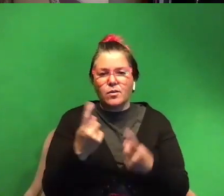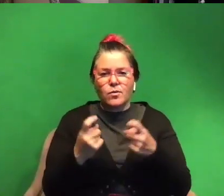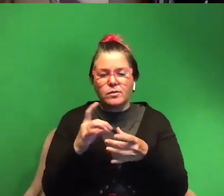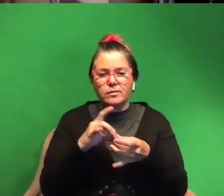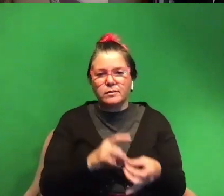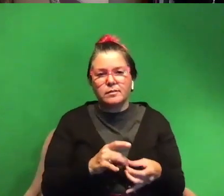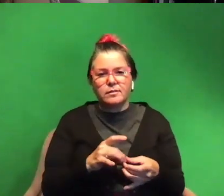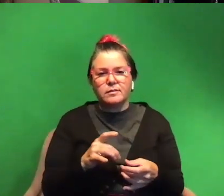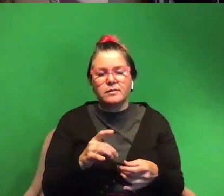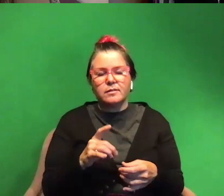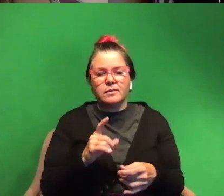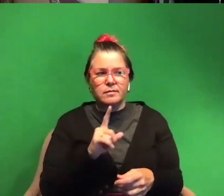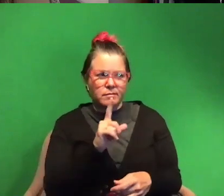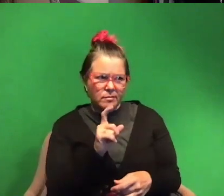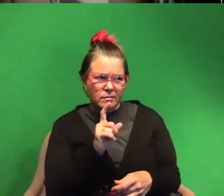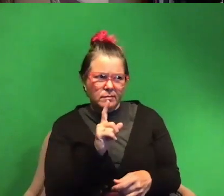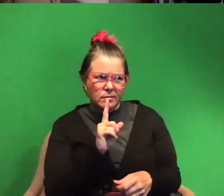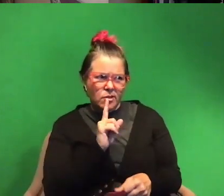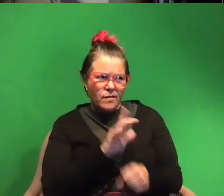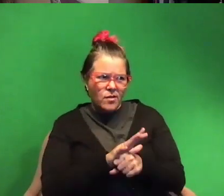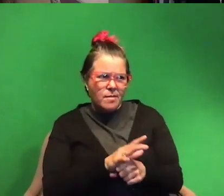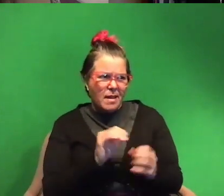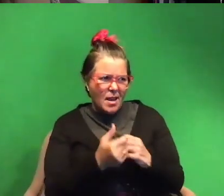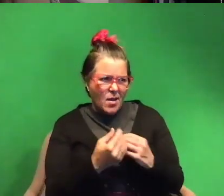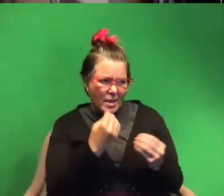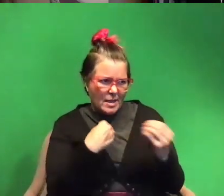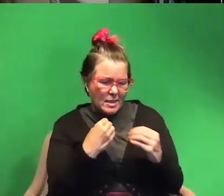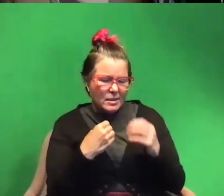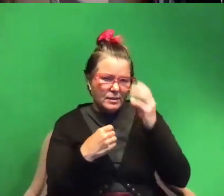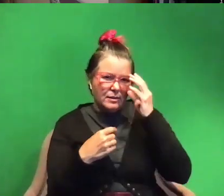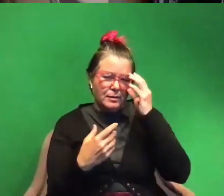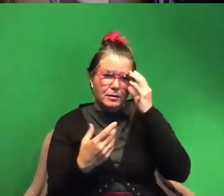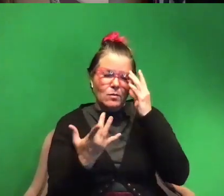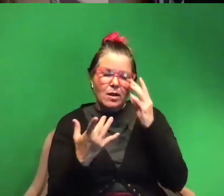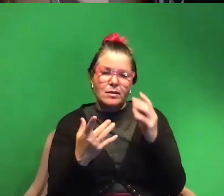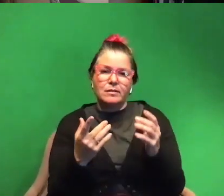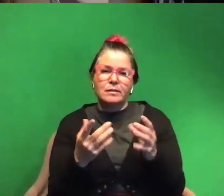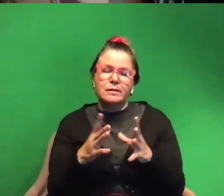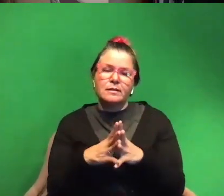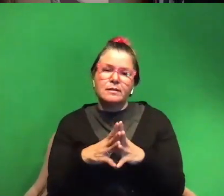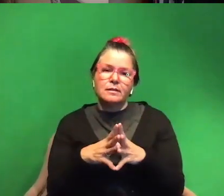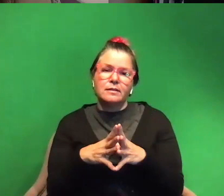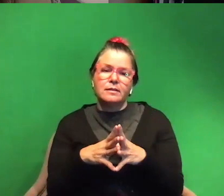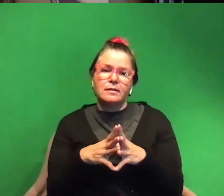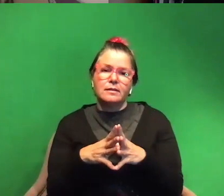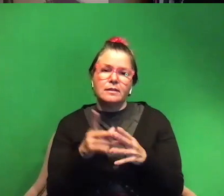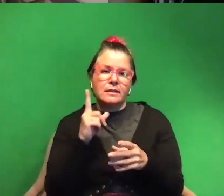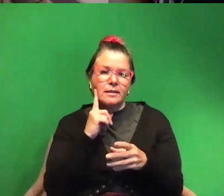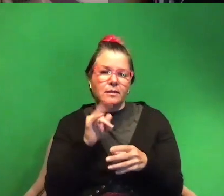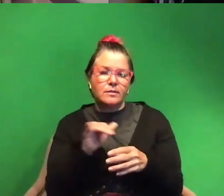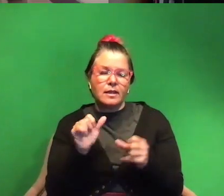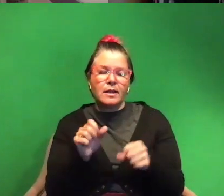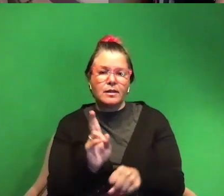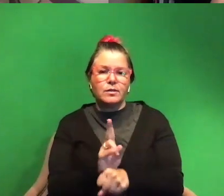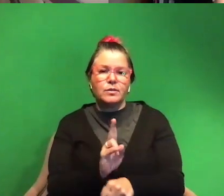of reconfirming that they like how they eat. So I kind of wanted to know, so it sounds like they are able to